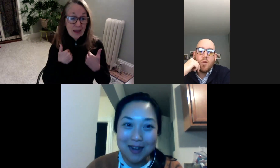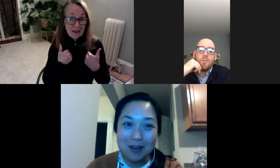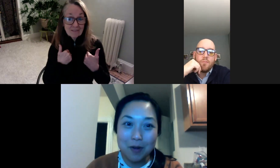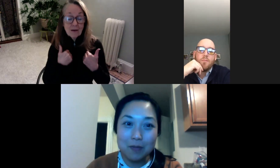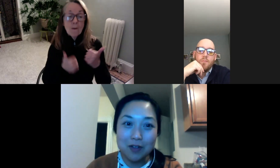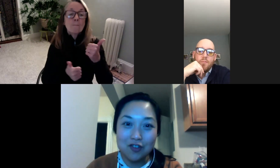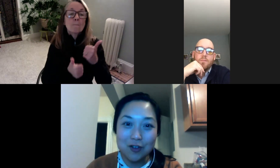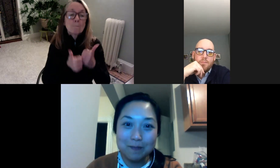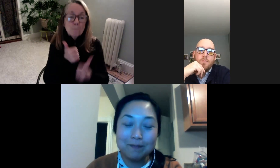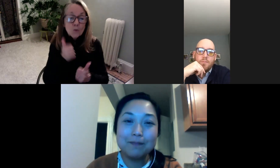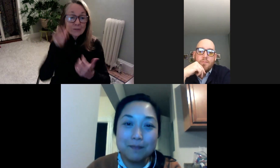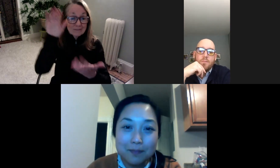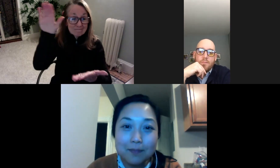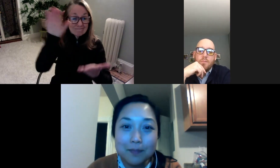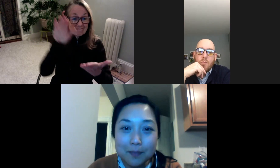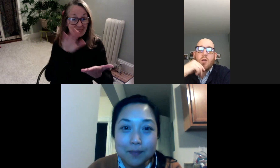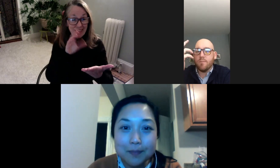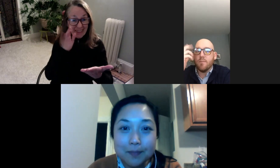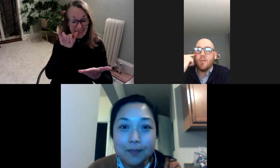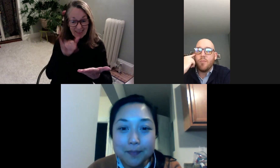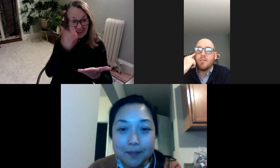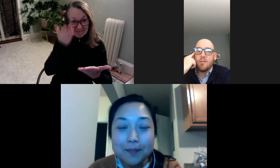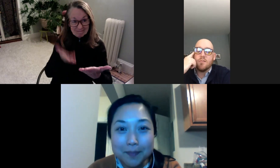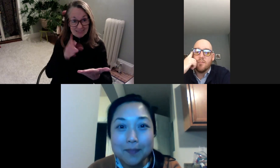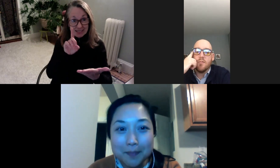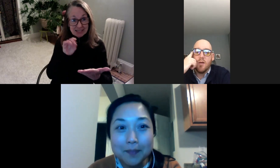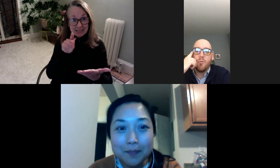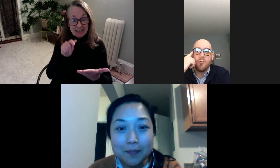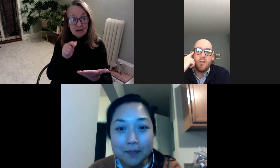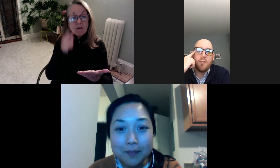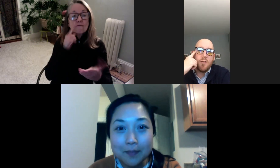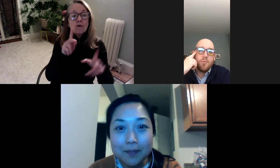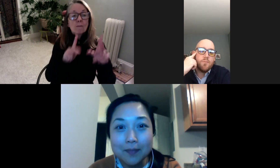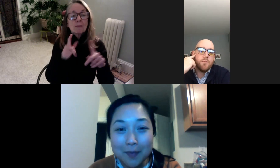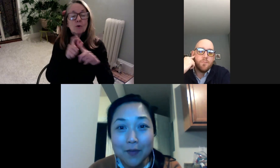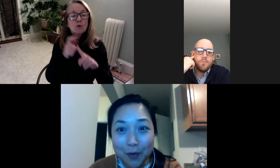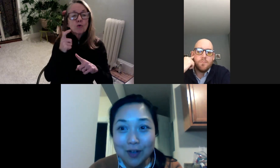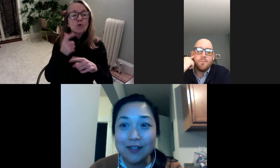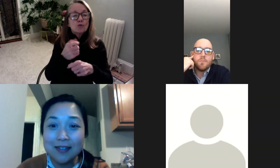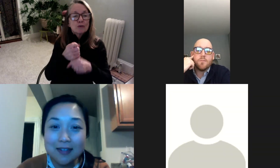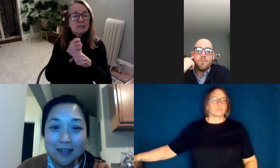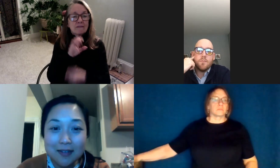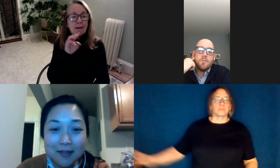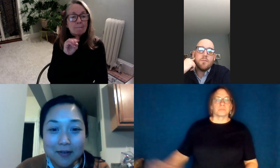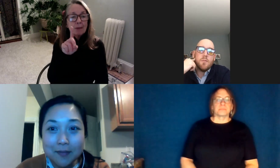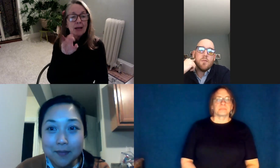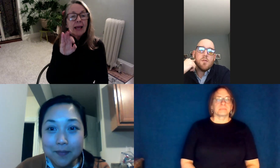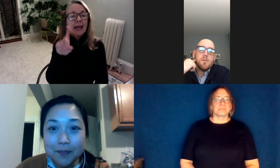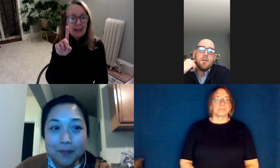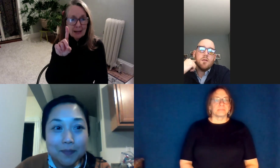for the Medicaid population. Okay, that makes sense. I appreciate that. Thank you. Of course.